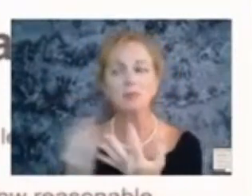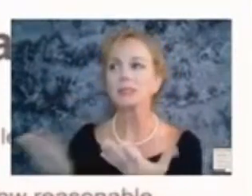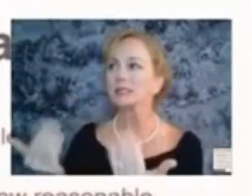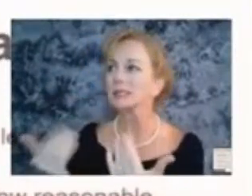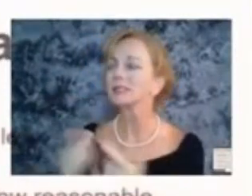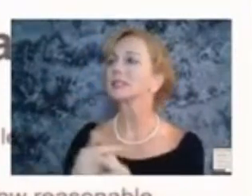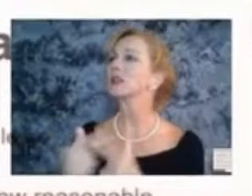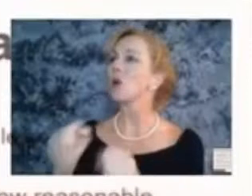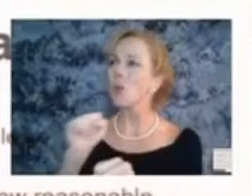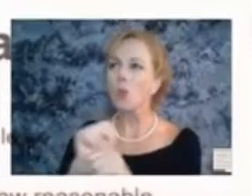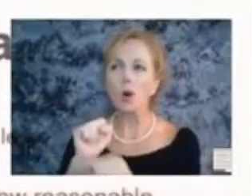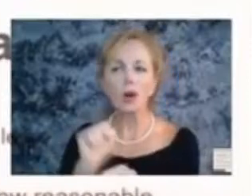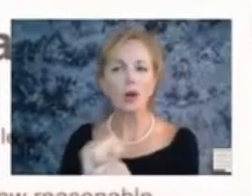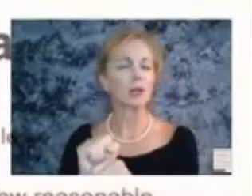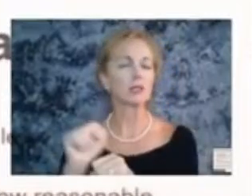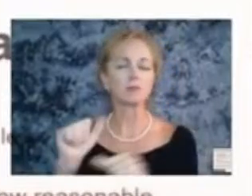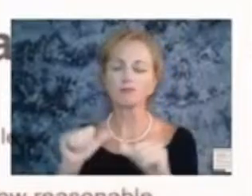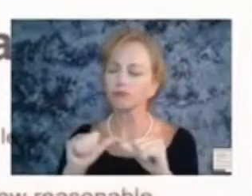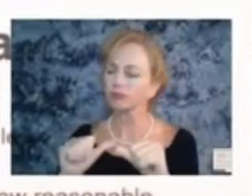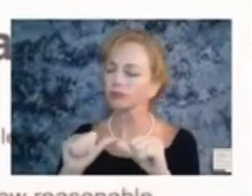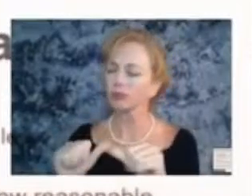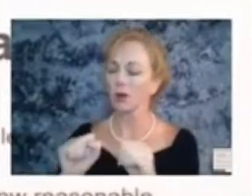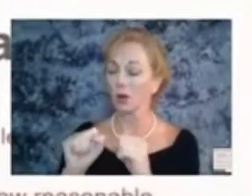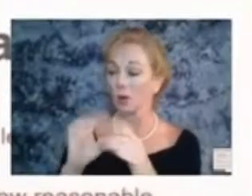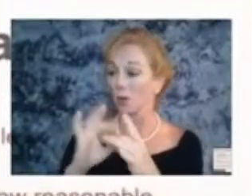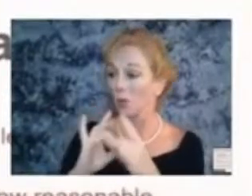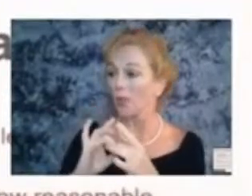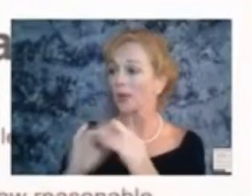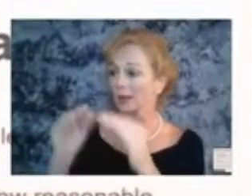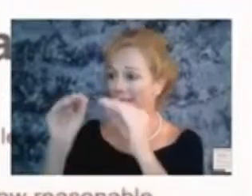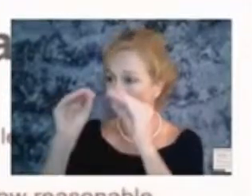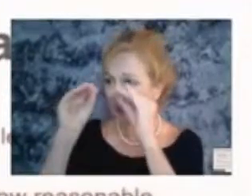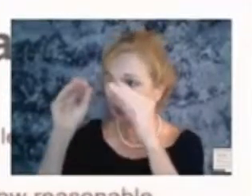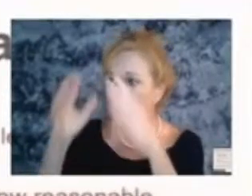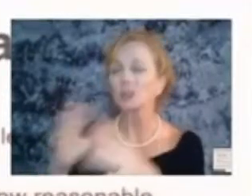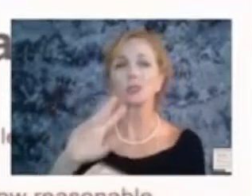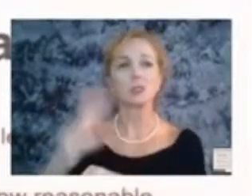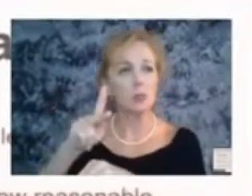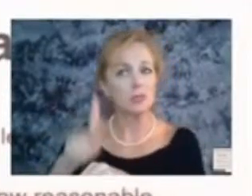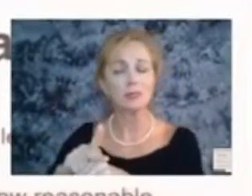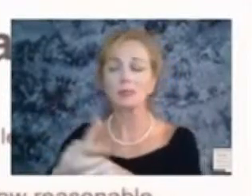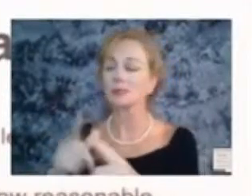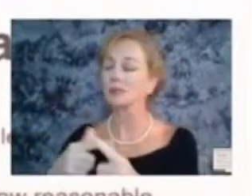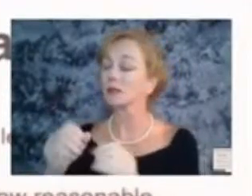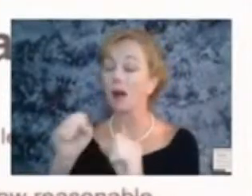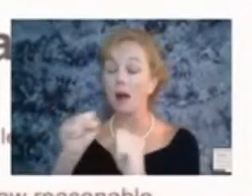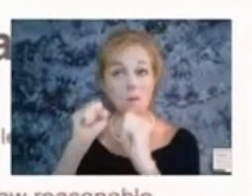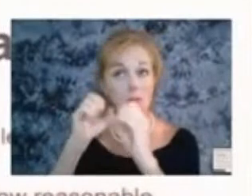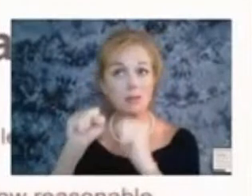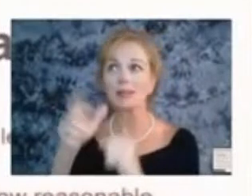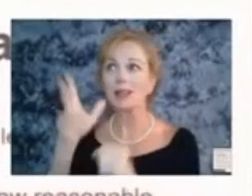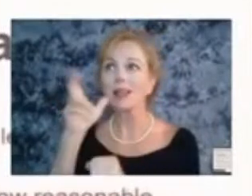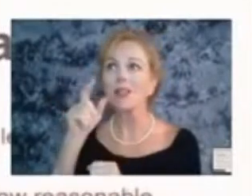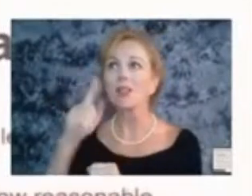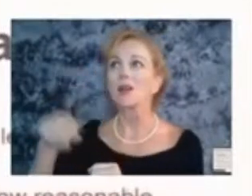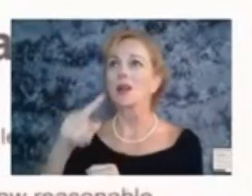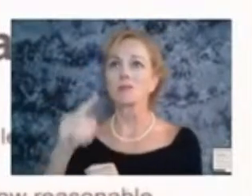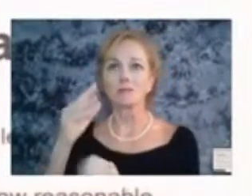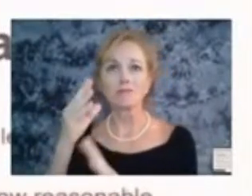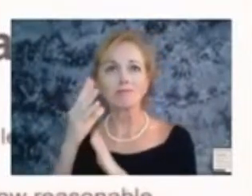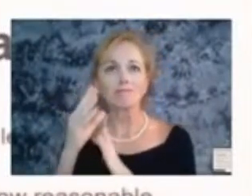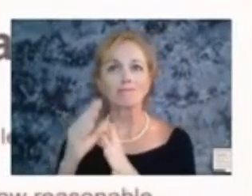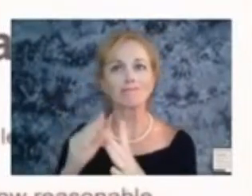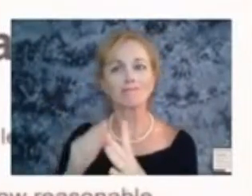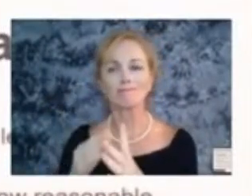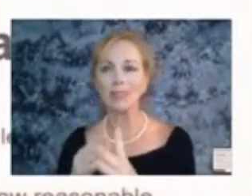in partnership with our teachers and our principals. And it's just been nothing short of extraordinary to hear them go through these various design challenges